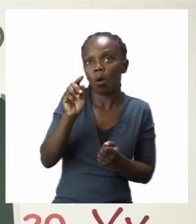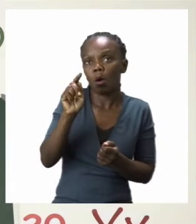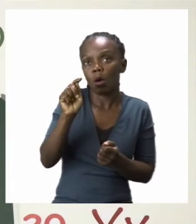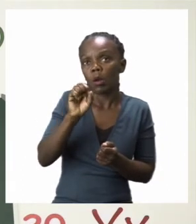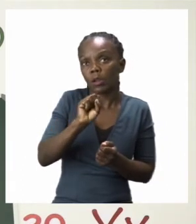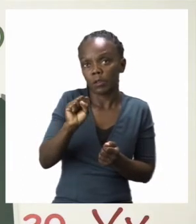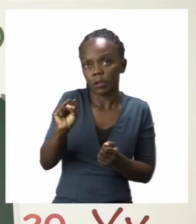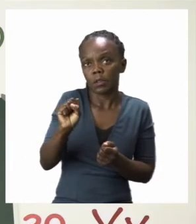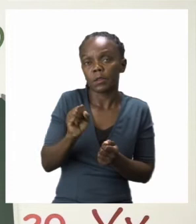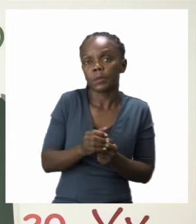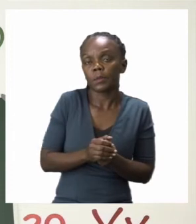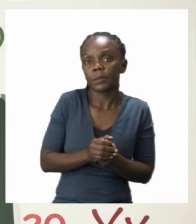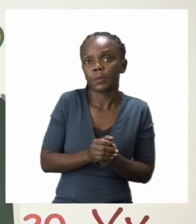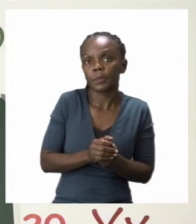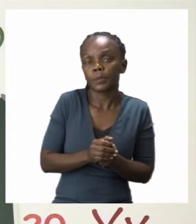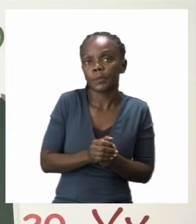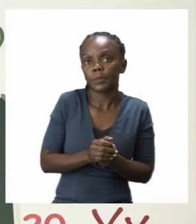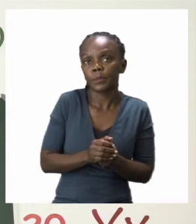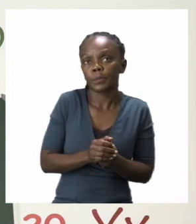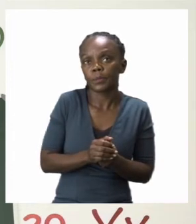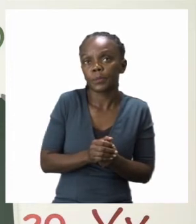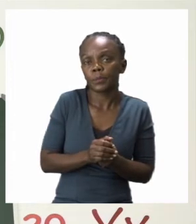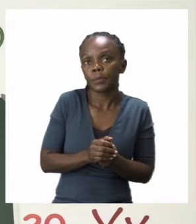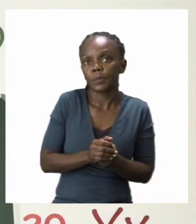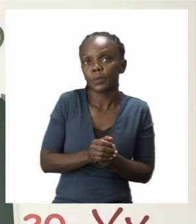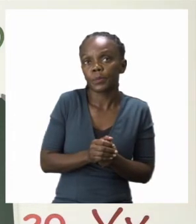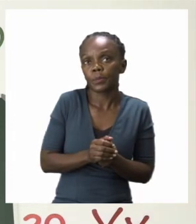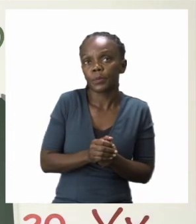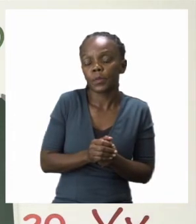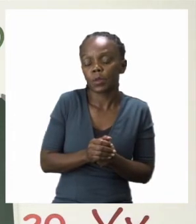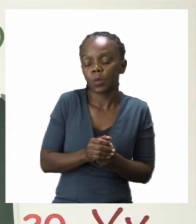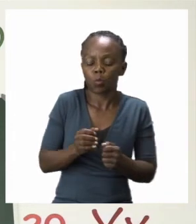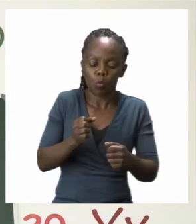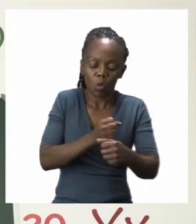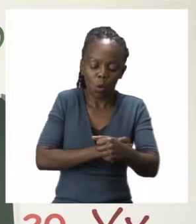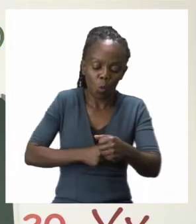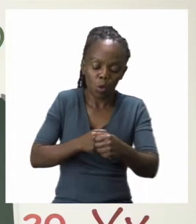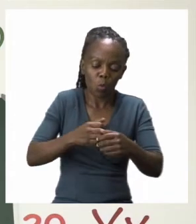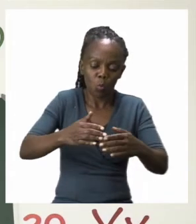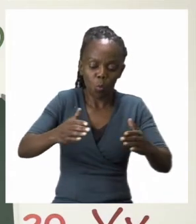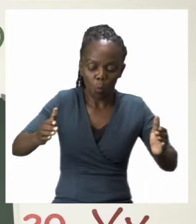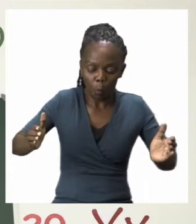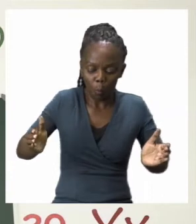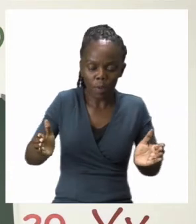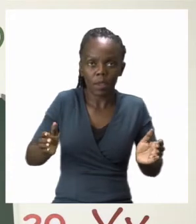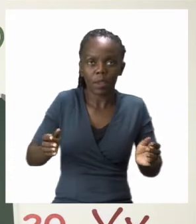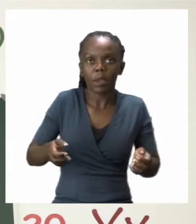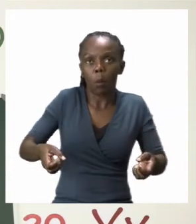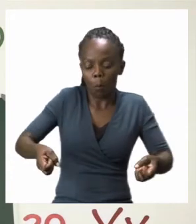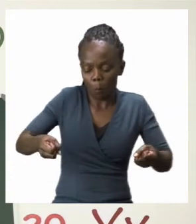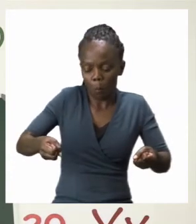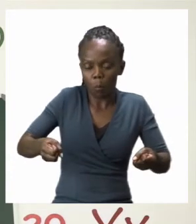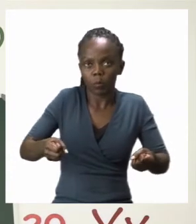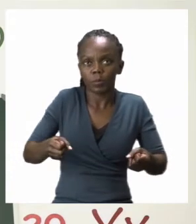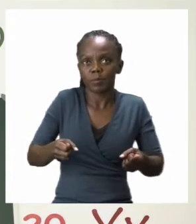can. That's good. Now let's pretend we are cooking in a big pot. There we are. This one is for